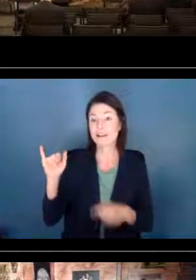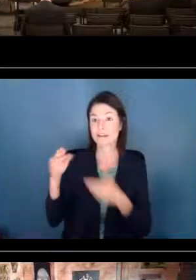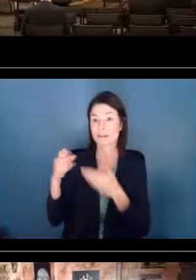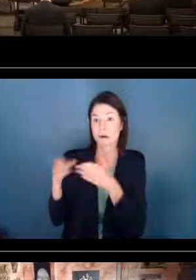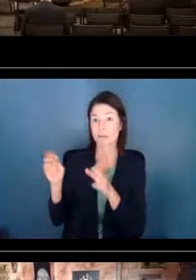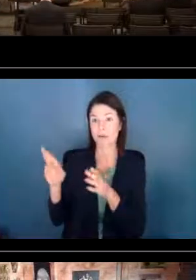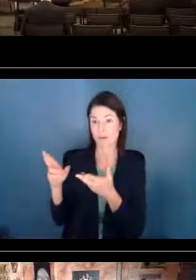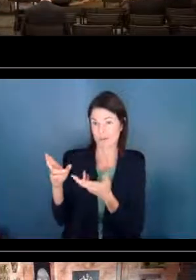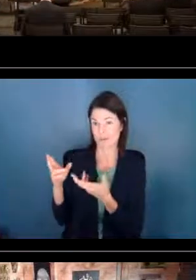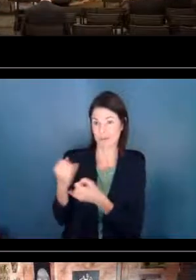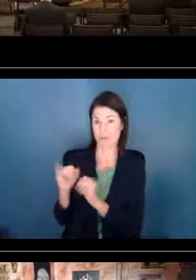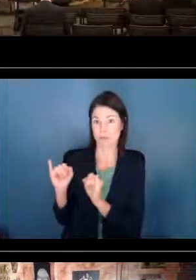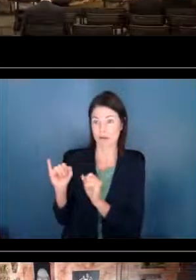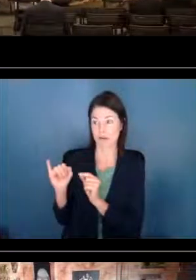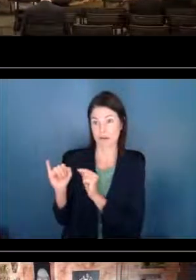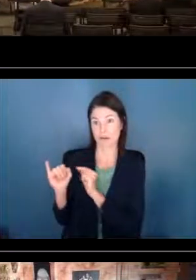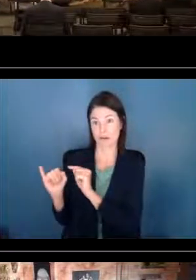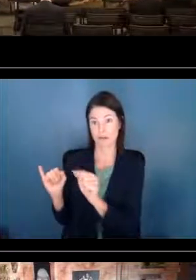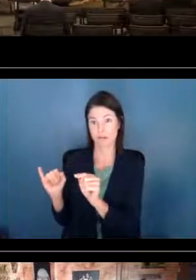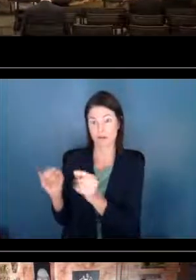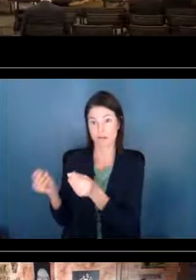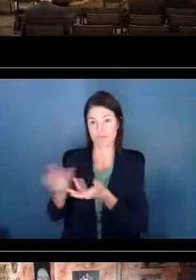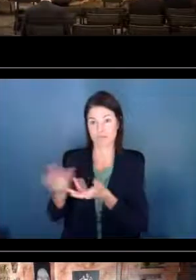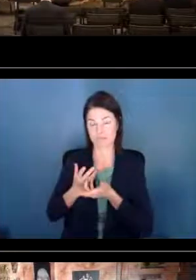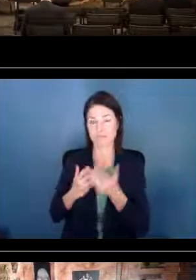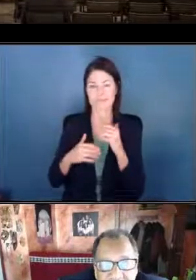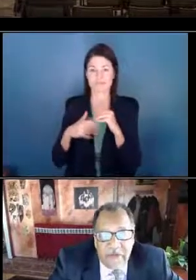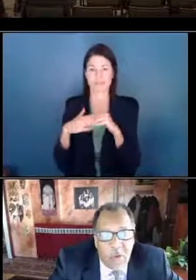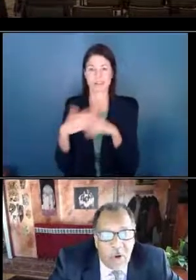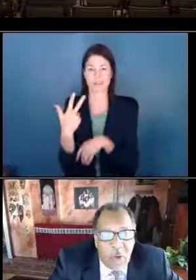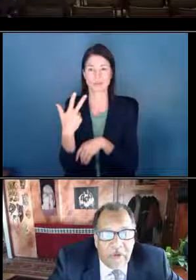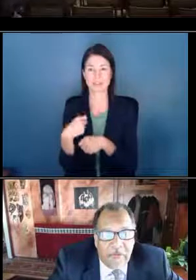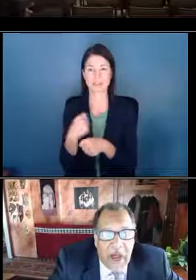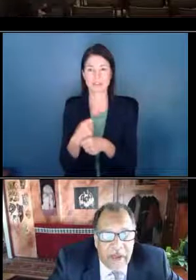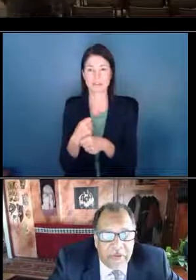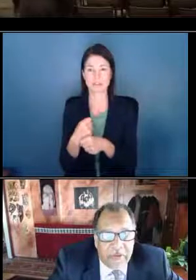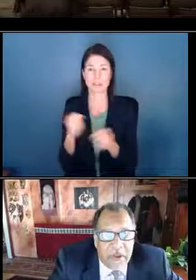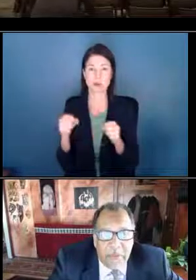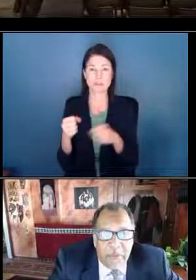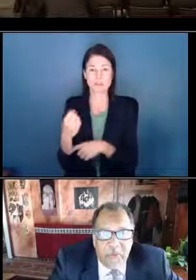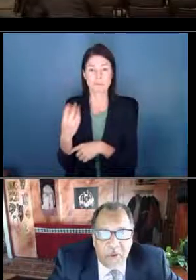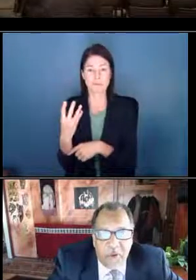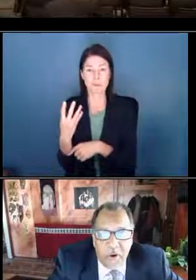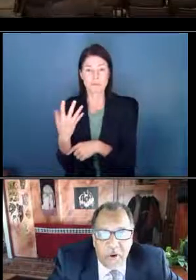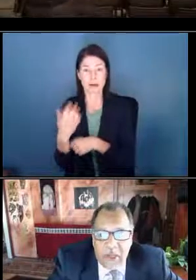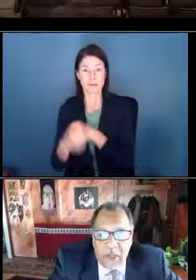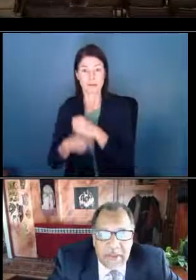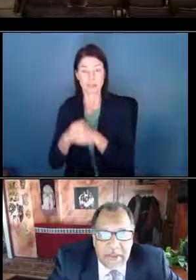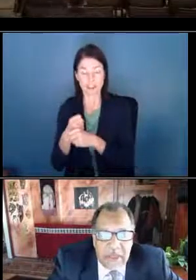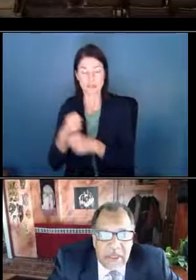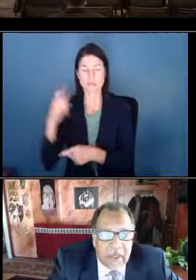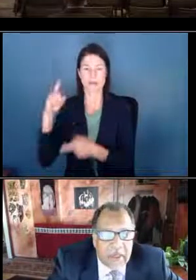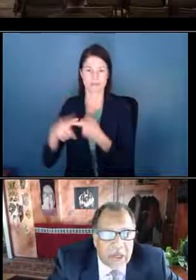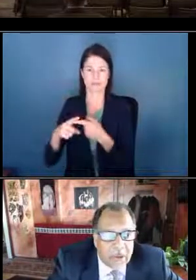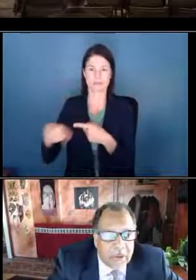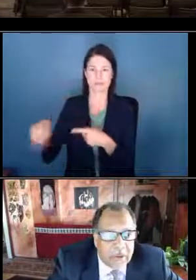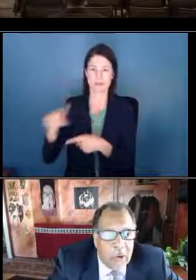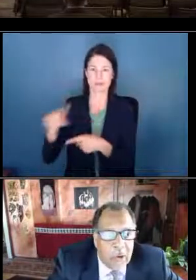us that it would be at least 3 years, if not 4 or 5, before they could meet